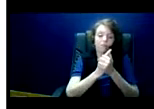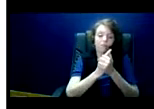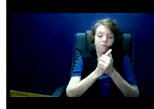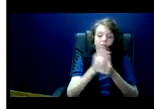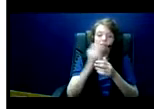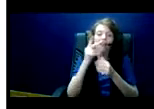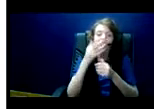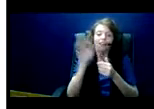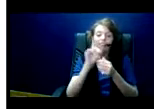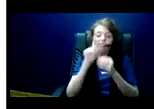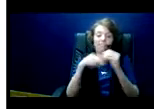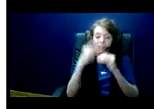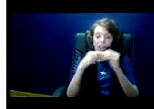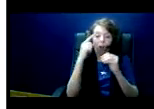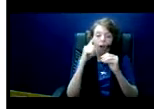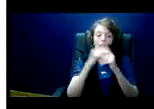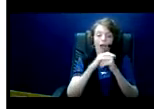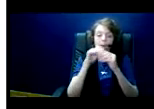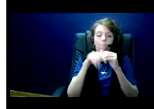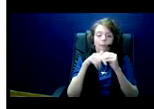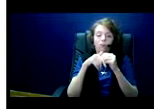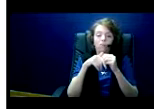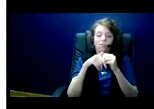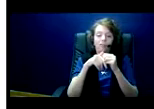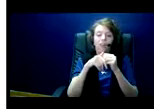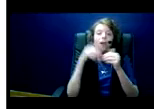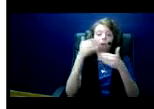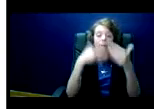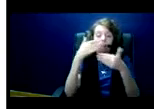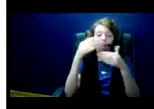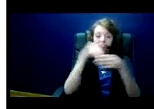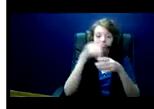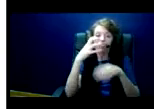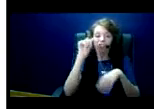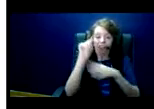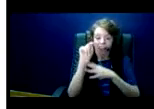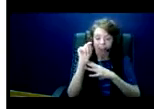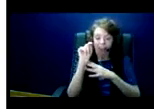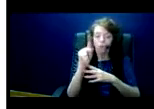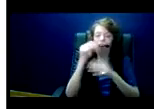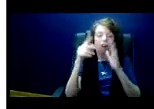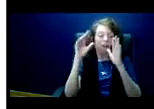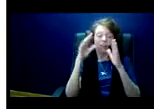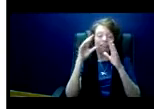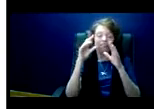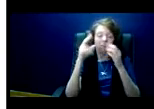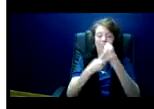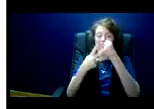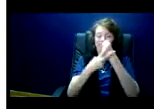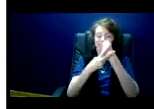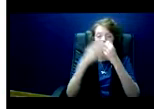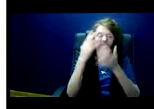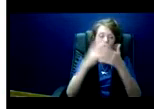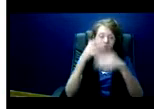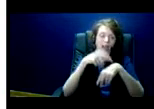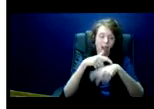There is a video on the right, which we are happy to paste in the chat. Susan, we won't play this video because I want to save on a little bit of time, but